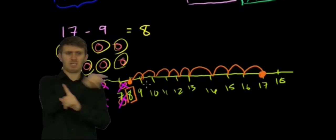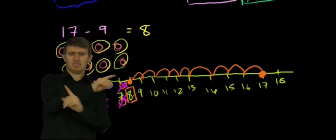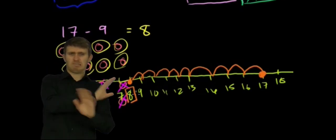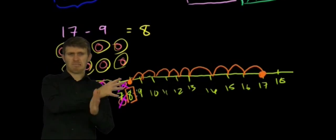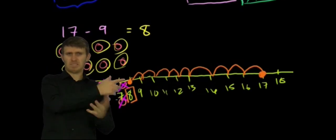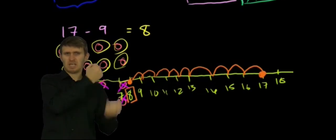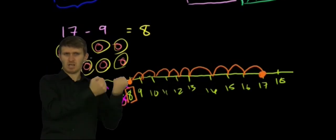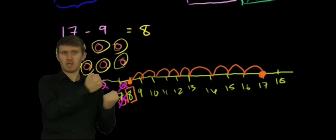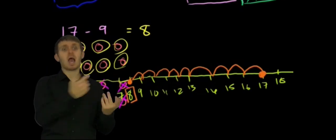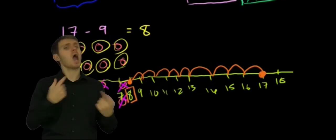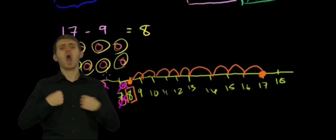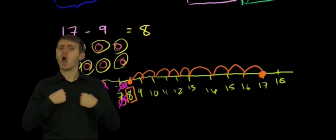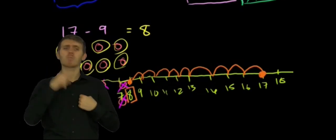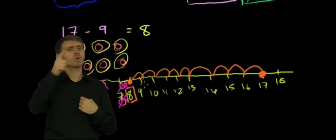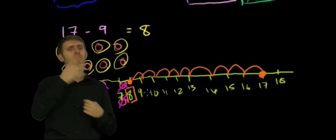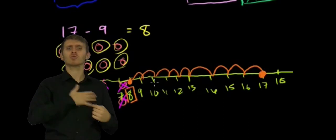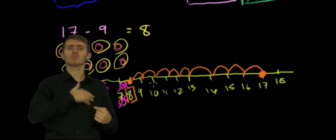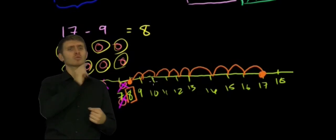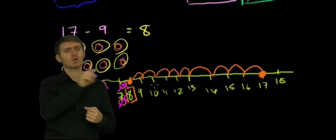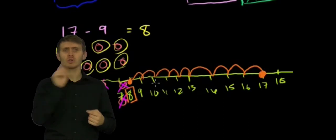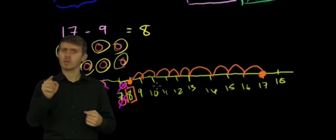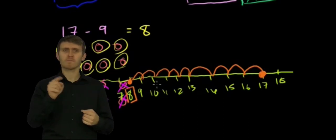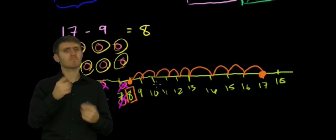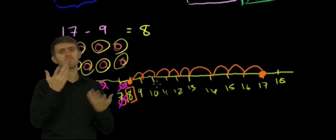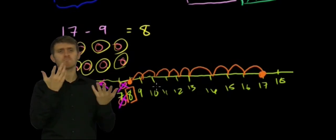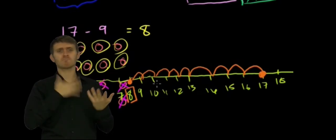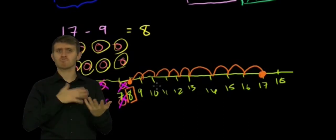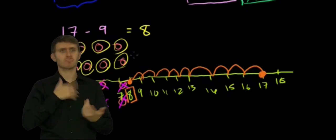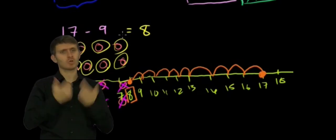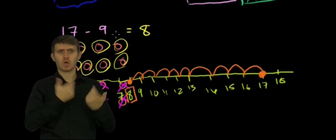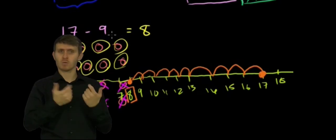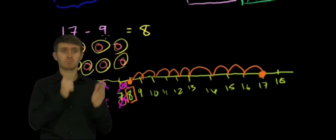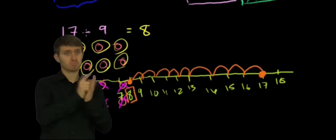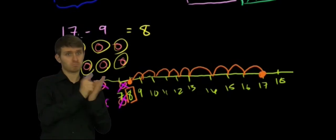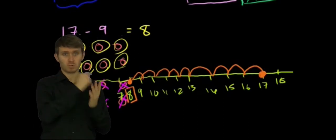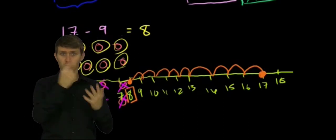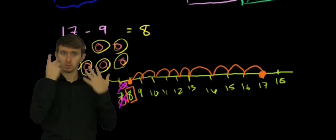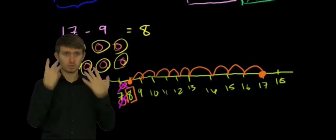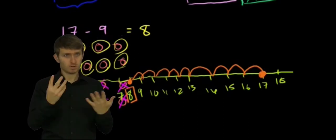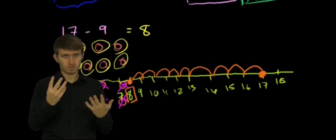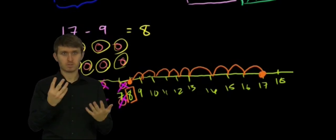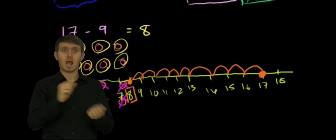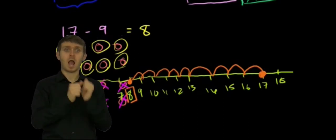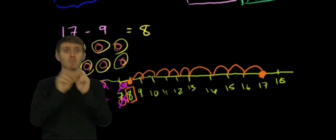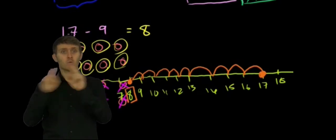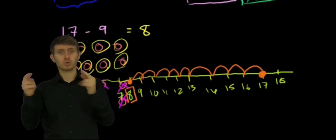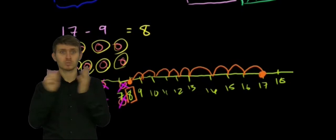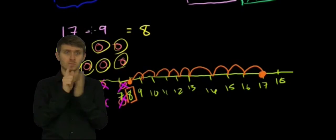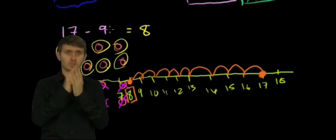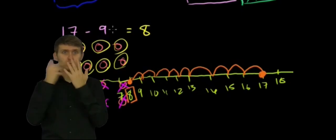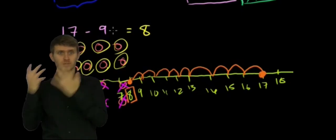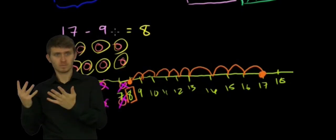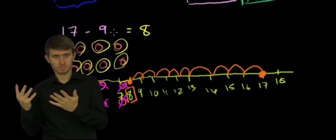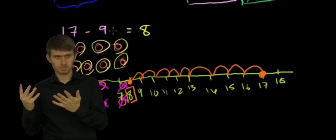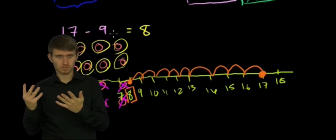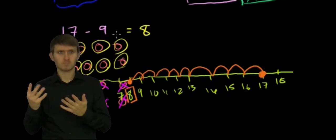bit cleaner and faster than this one. But in either case, you don't want to do this every time you have to subtract 9 from 17 or want to find the difference between